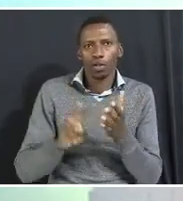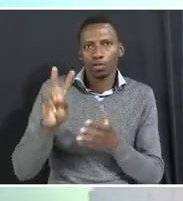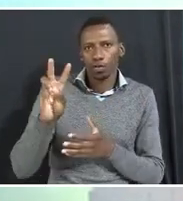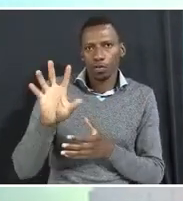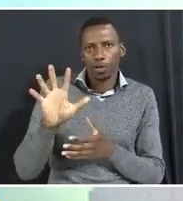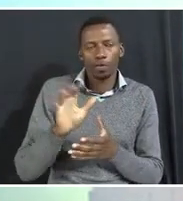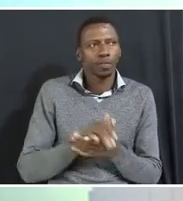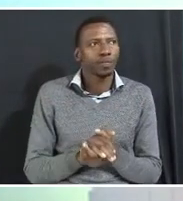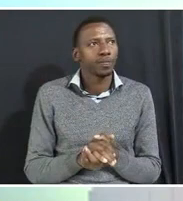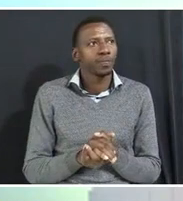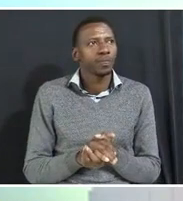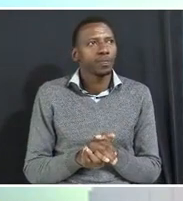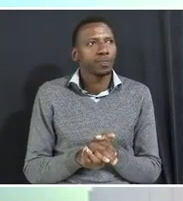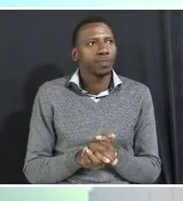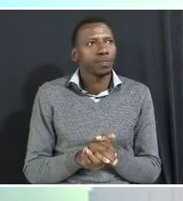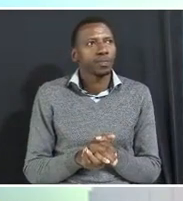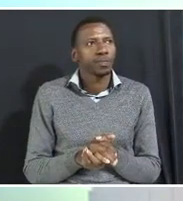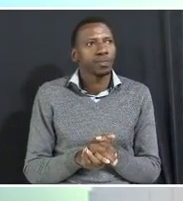25. We're still